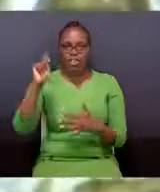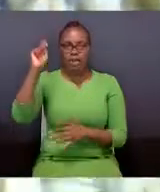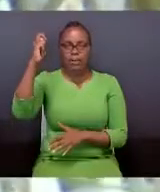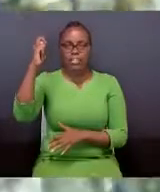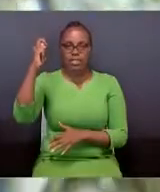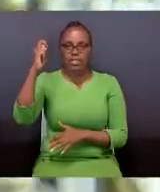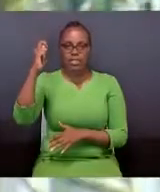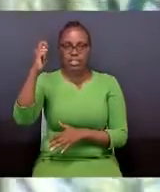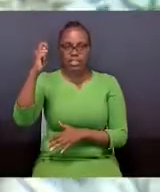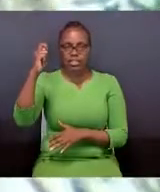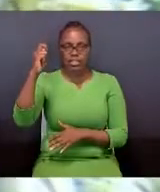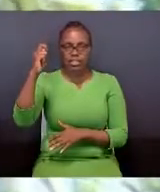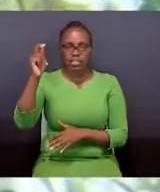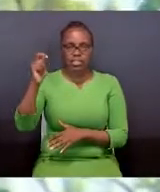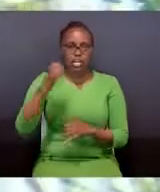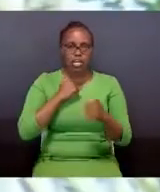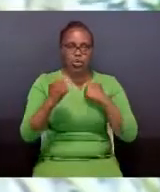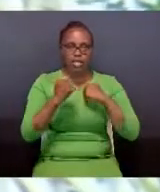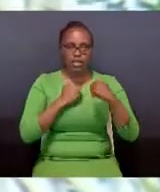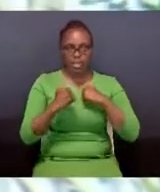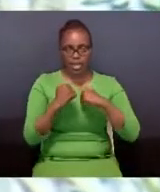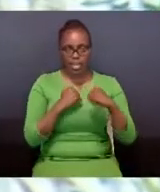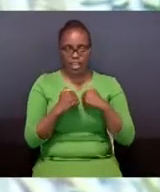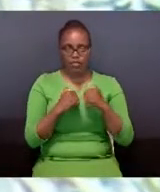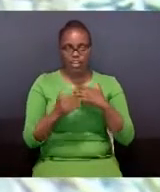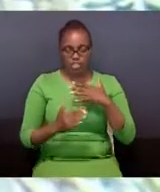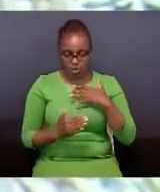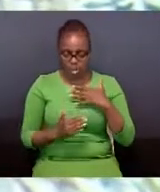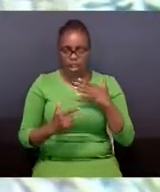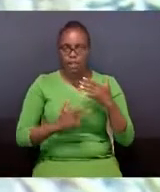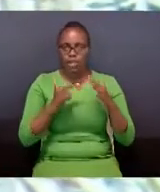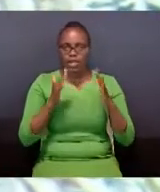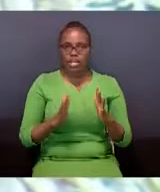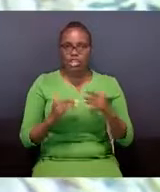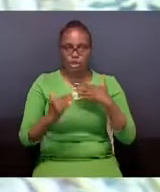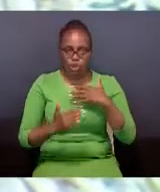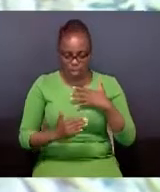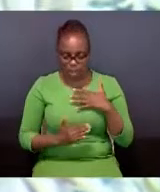President of Rwanda, honorable guests,